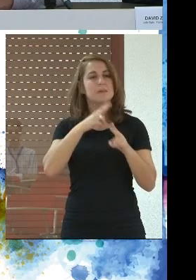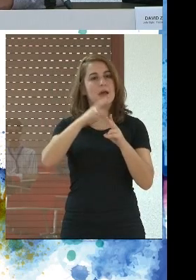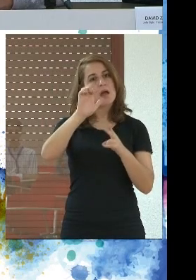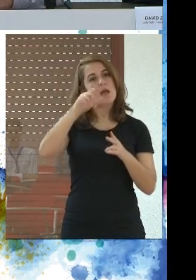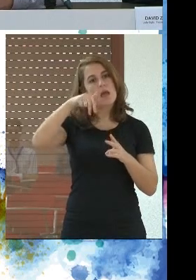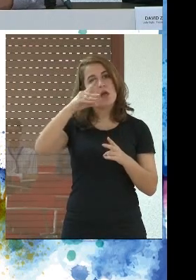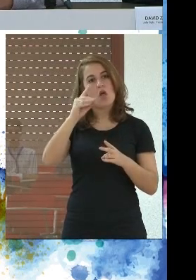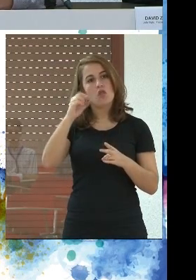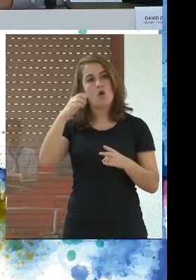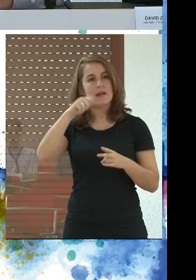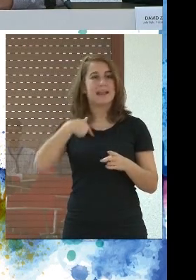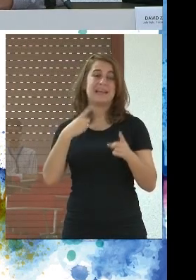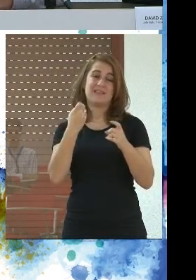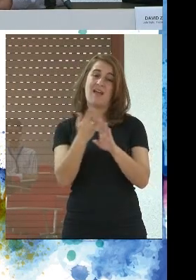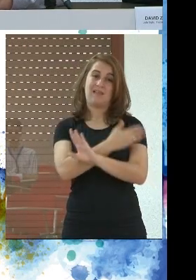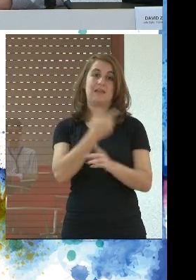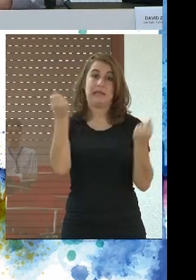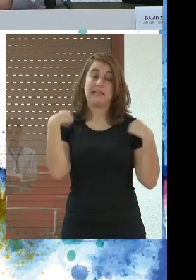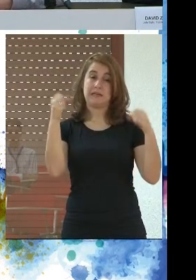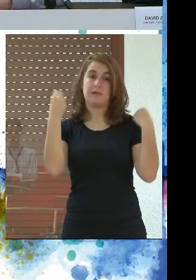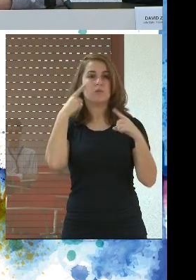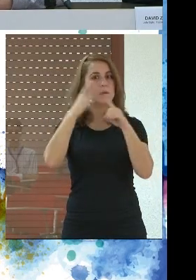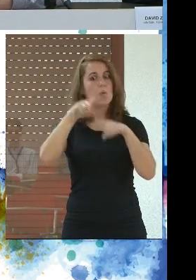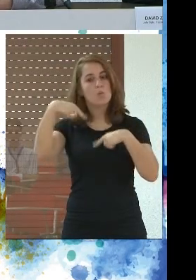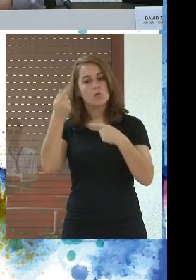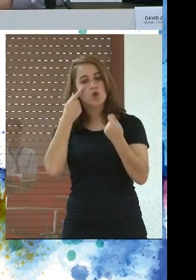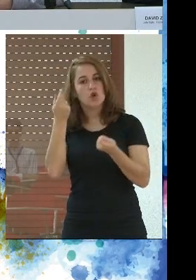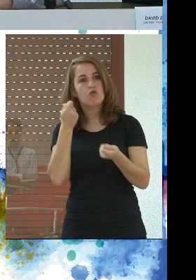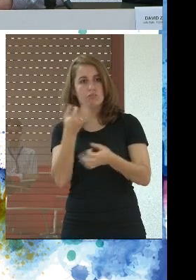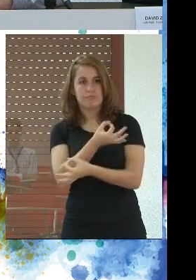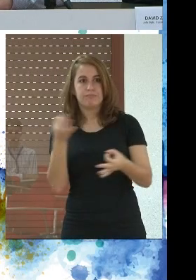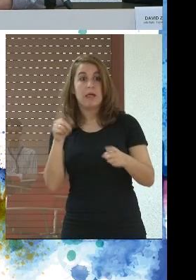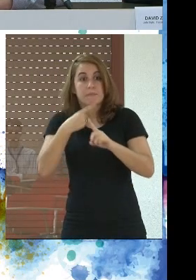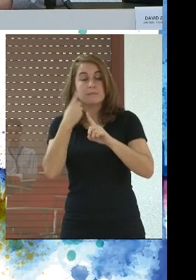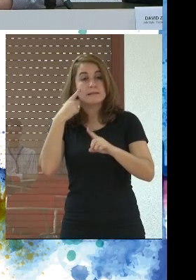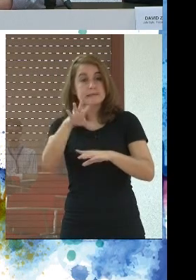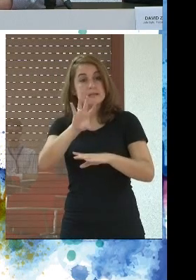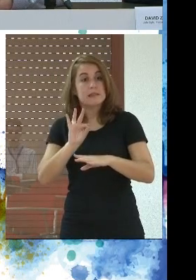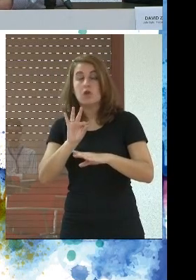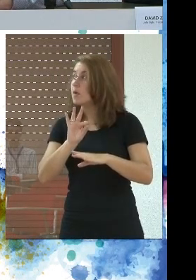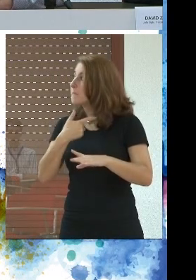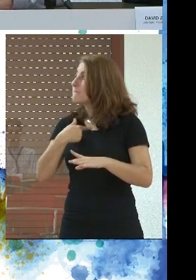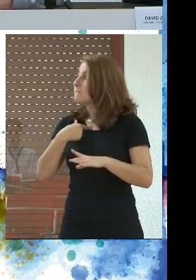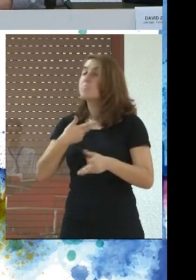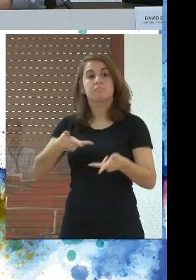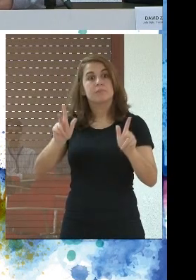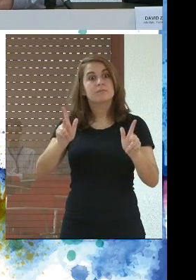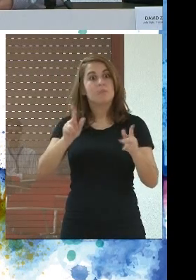which is endogenous signal. So it needs training to be able to control it correctly. In